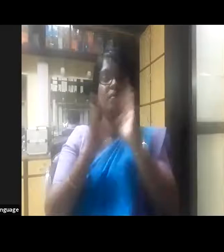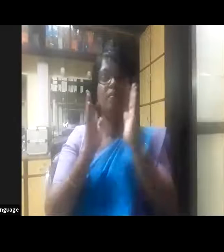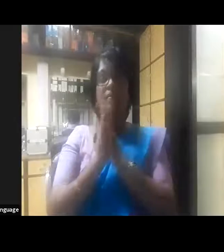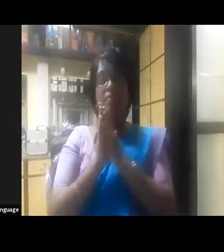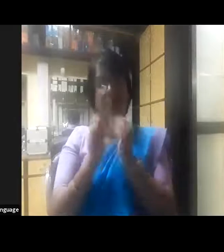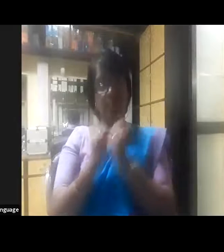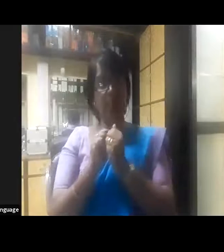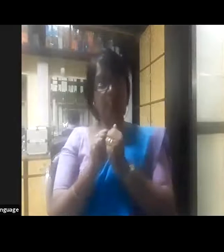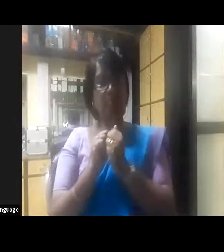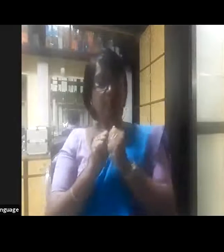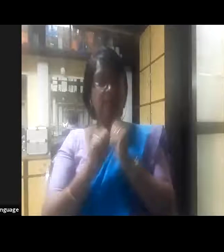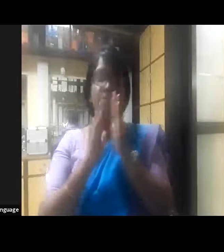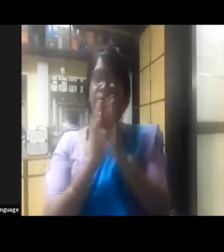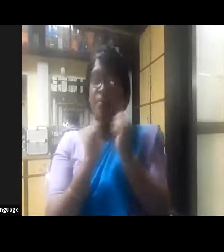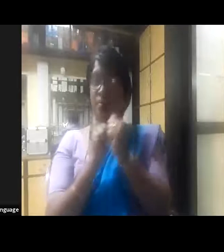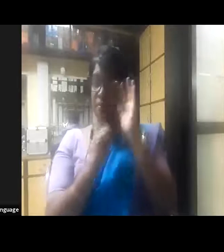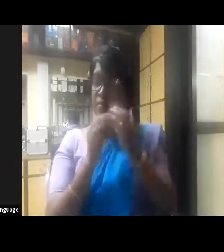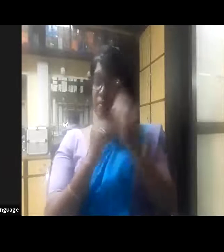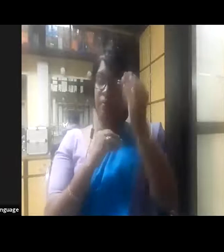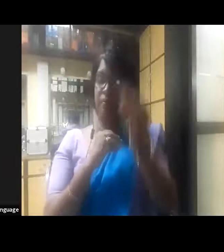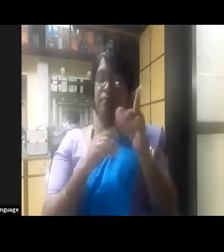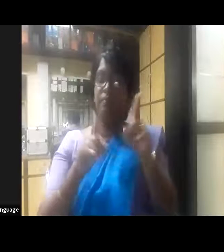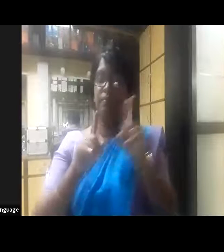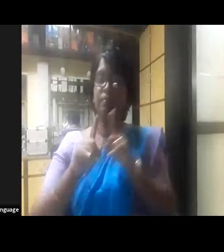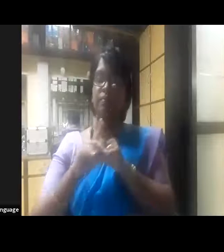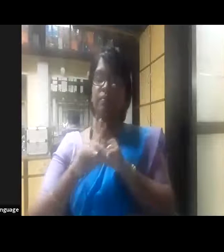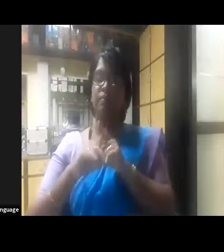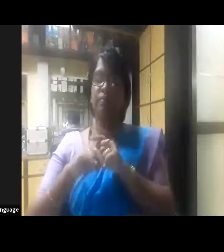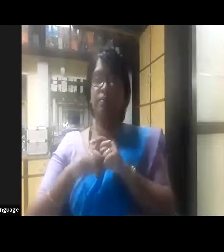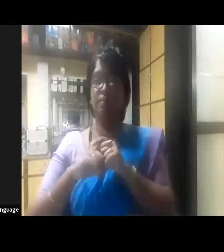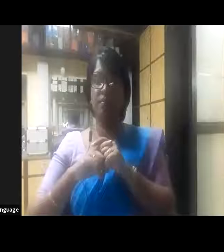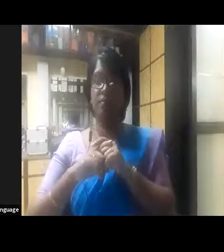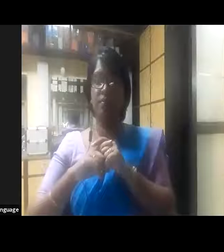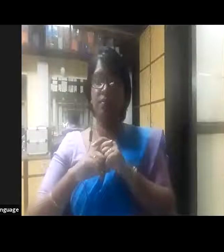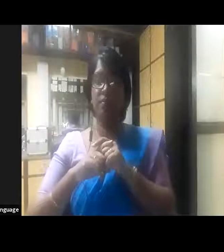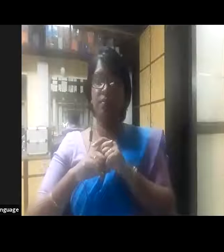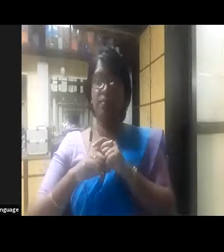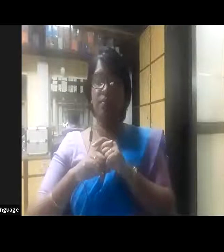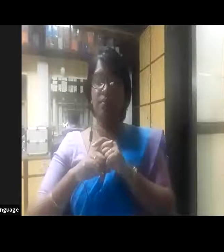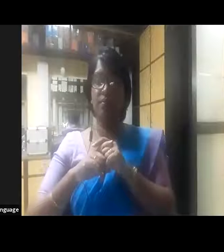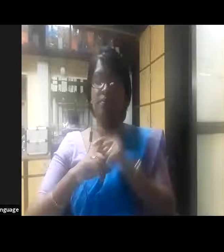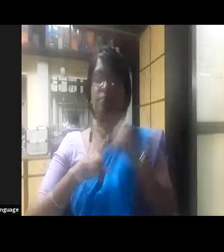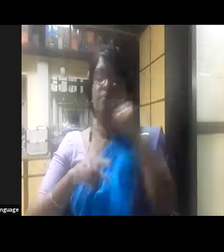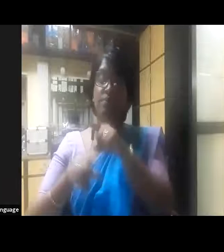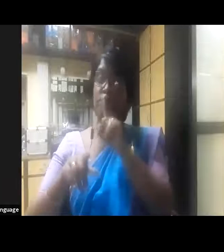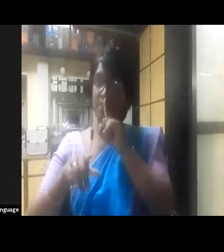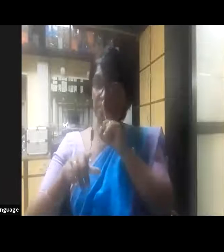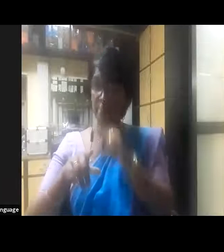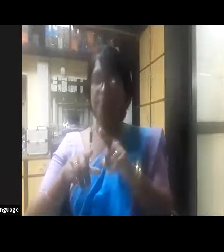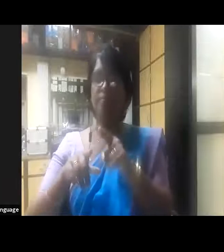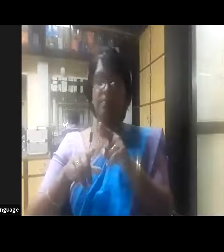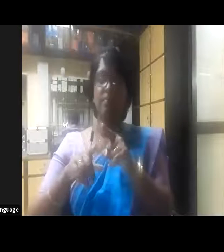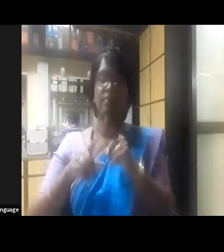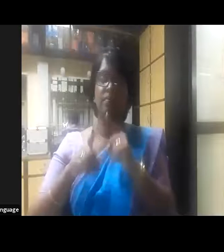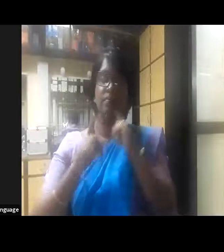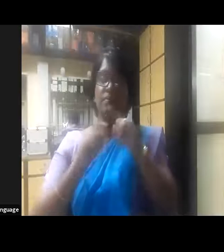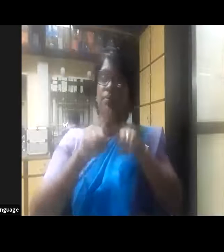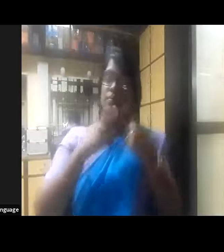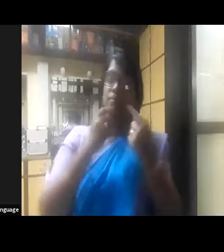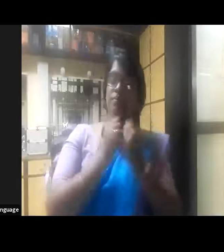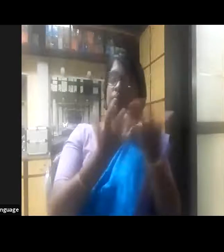services. Direct calls with fast transit times, guaranteed day of the week departure and arrival,